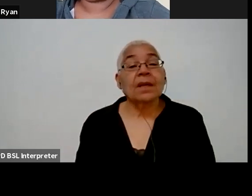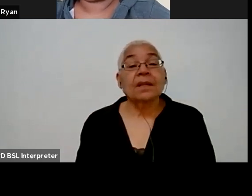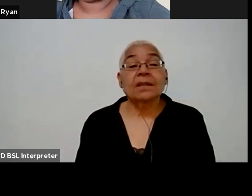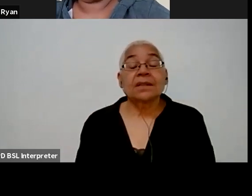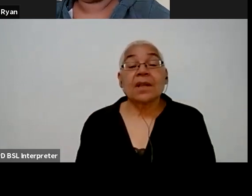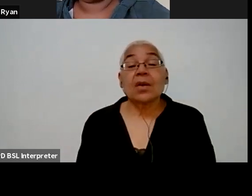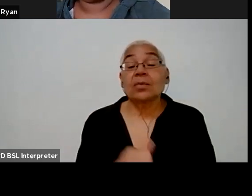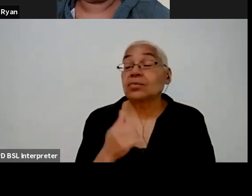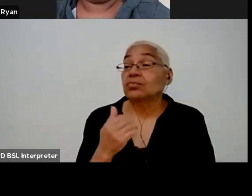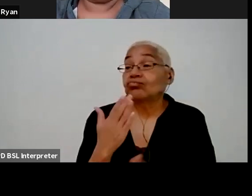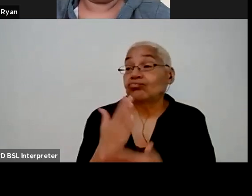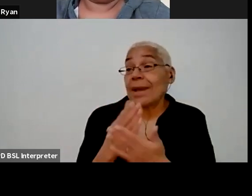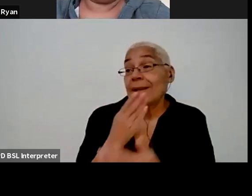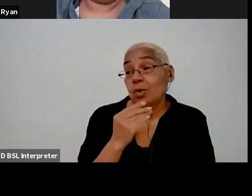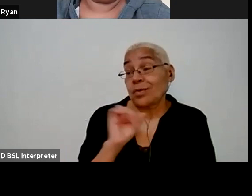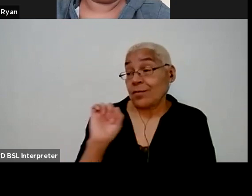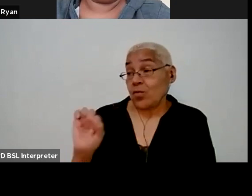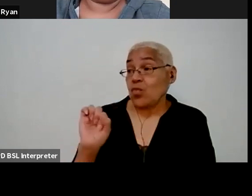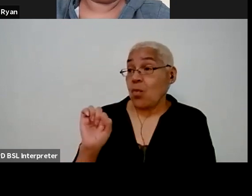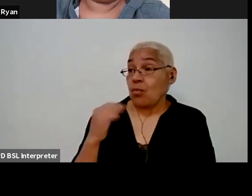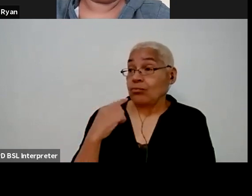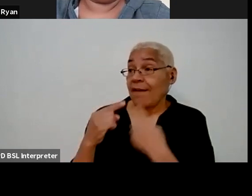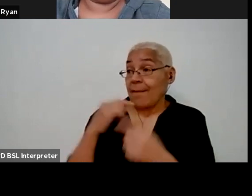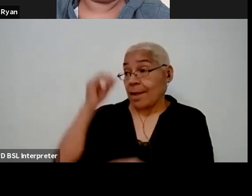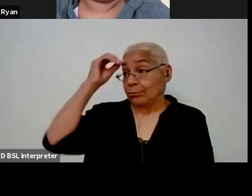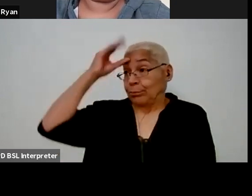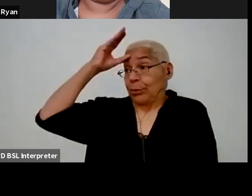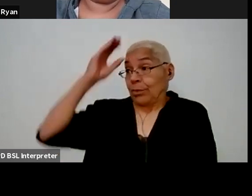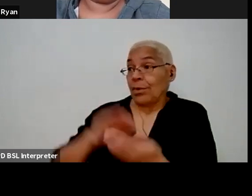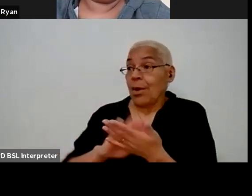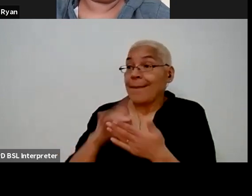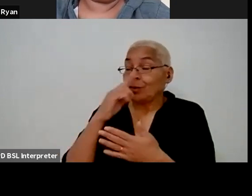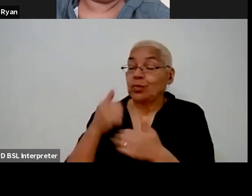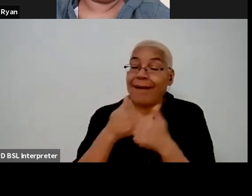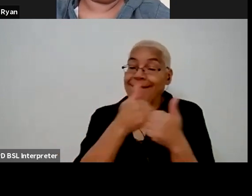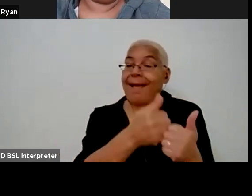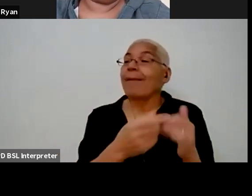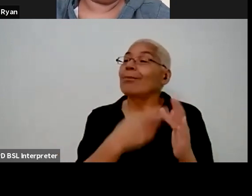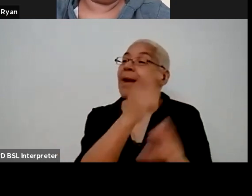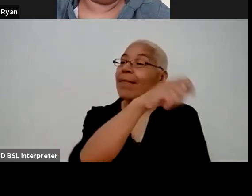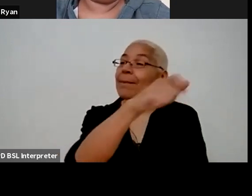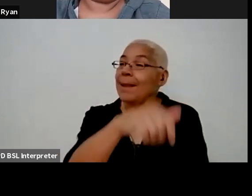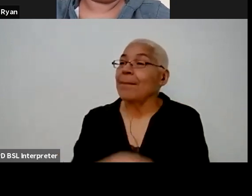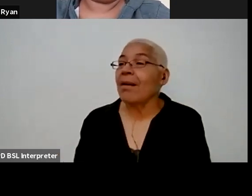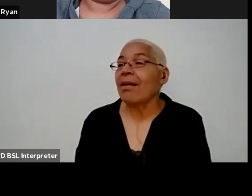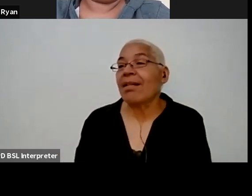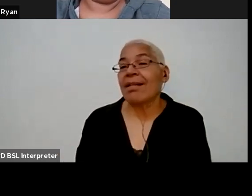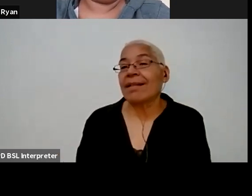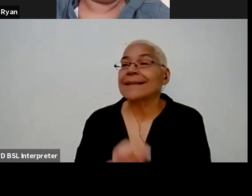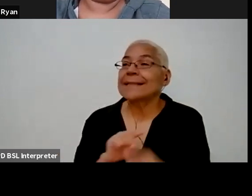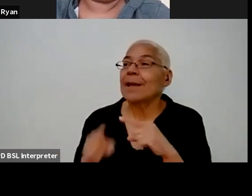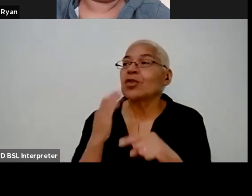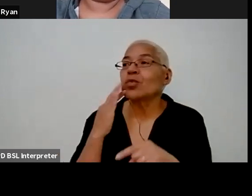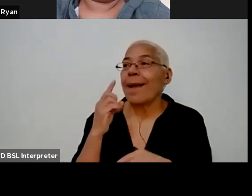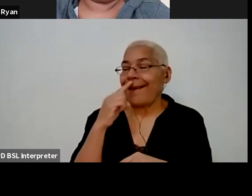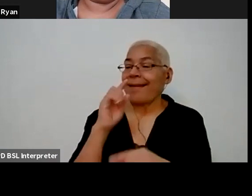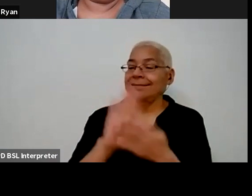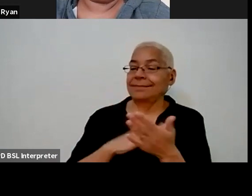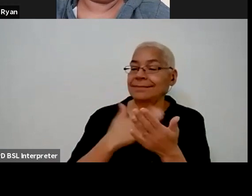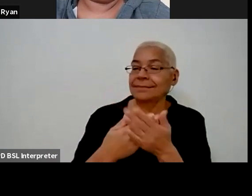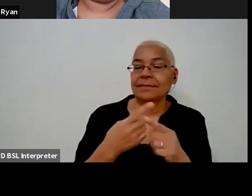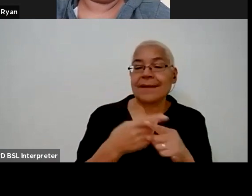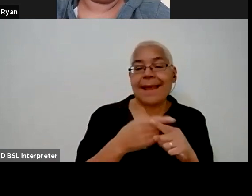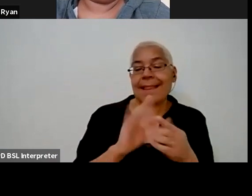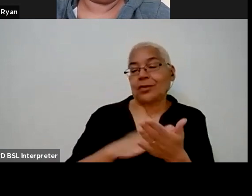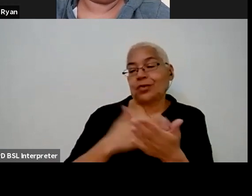all the information so that you'll be able to help others. Yeah, this is really important. Particularly, you can translate from English to your language for them